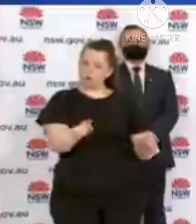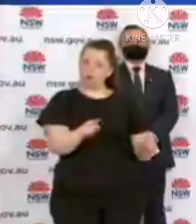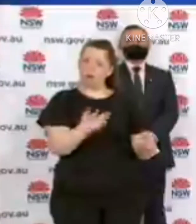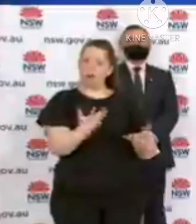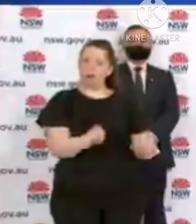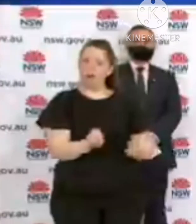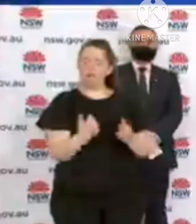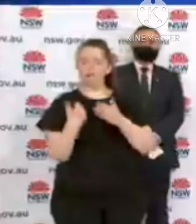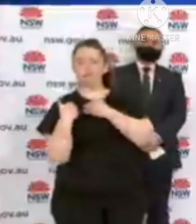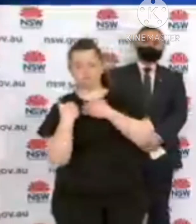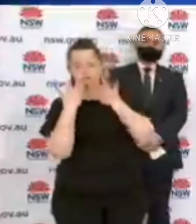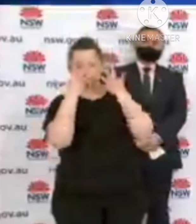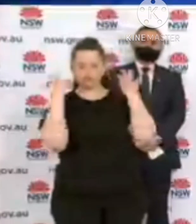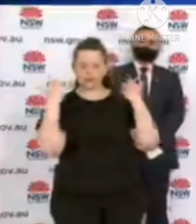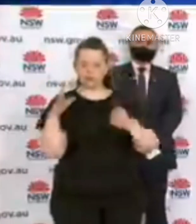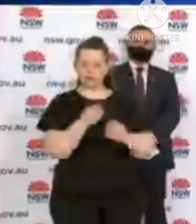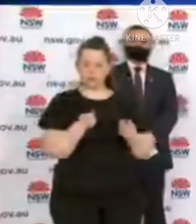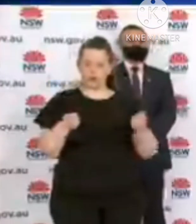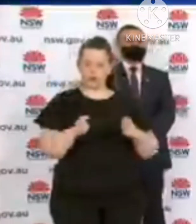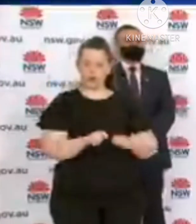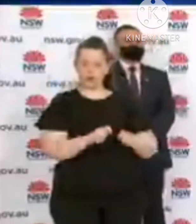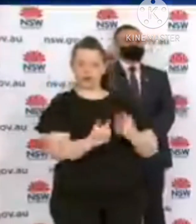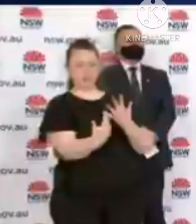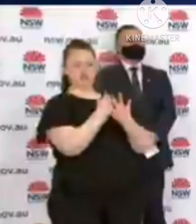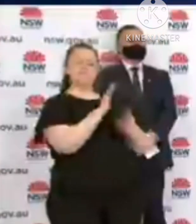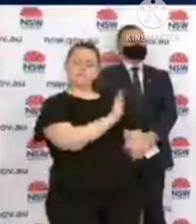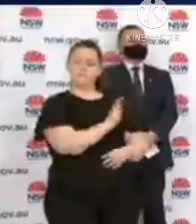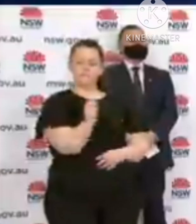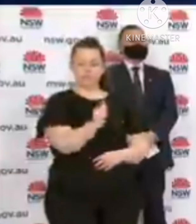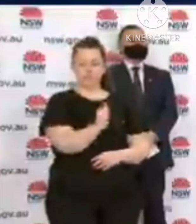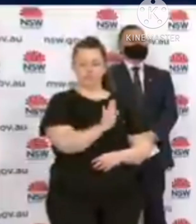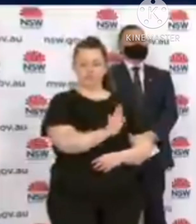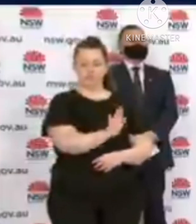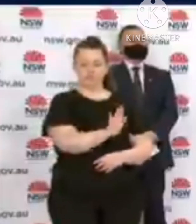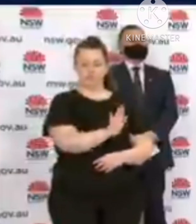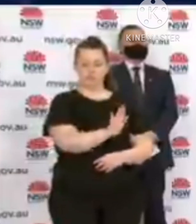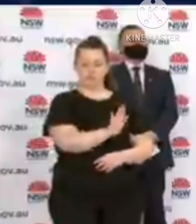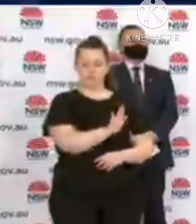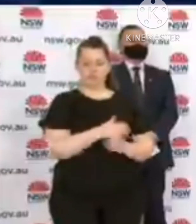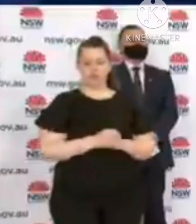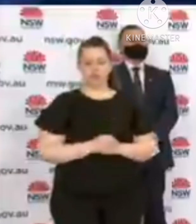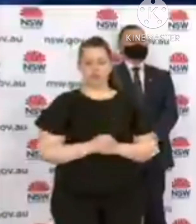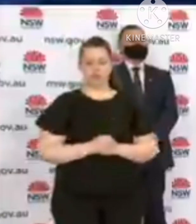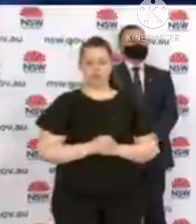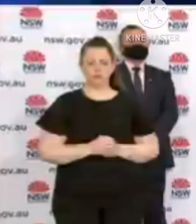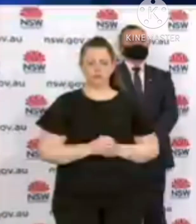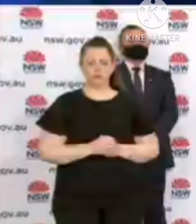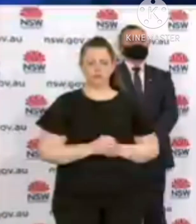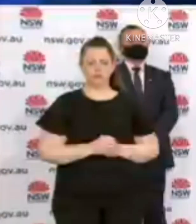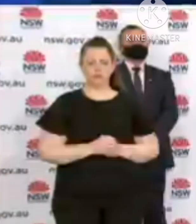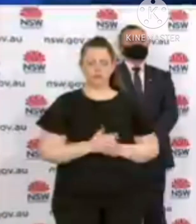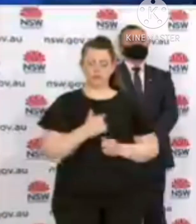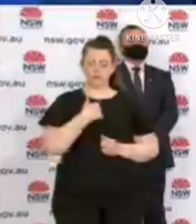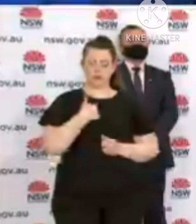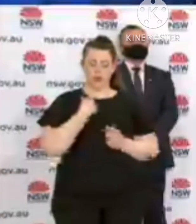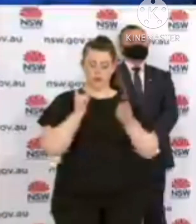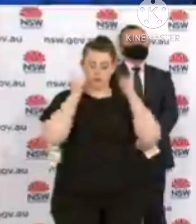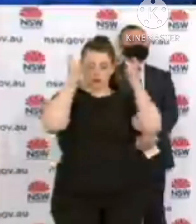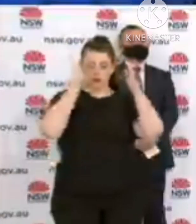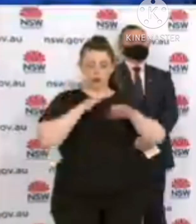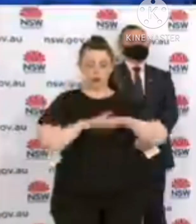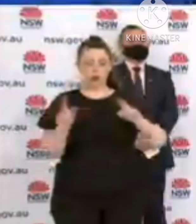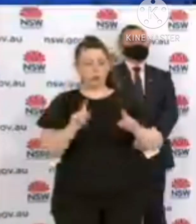thing. But what concerns what are the us... health officials Can you just saying? let me finish the answer, please? But what concerns us is, as Deputy